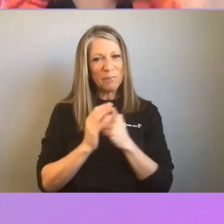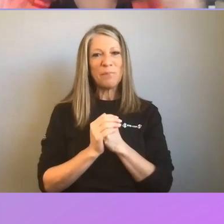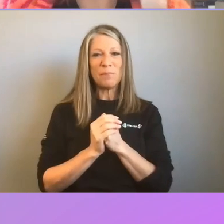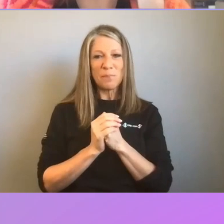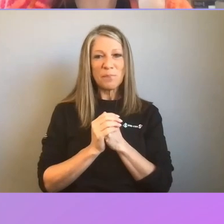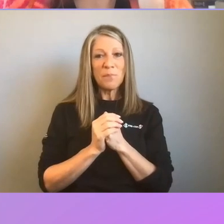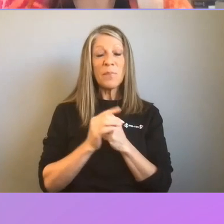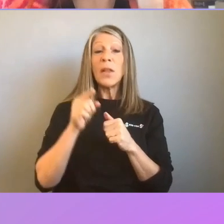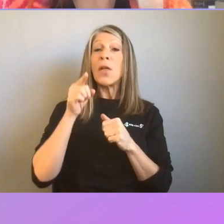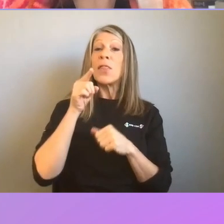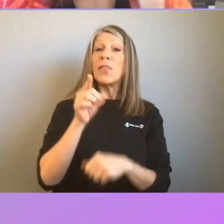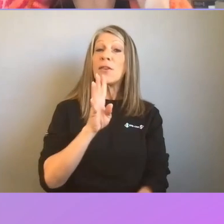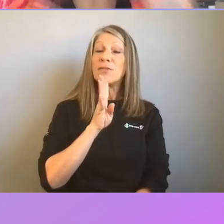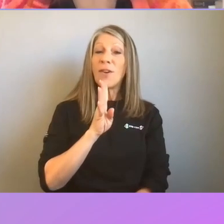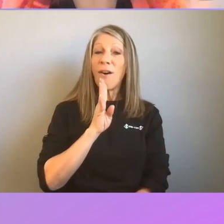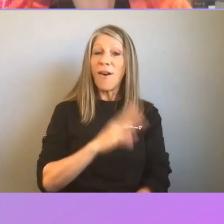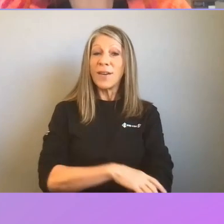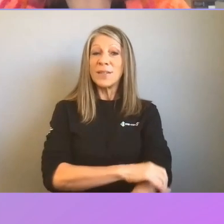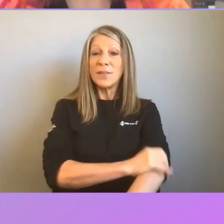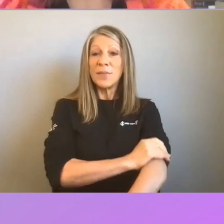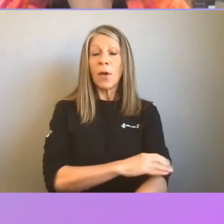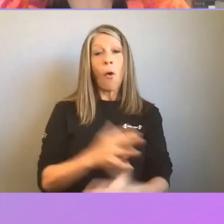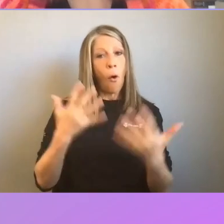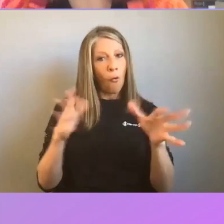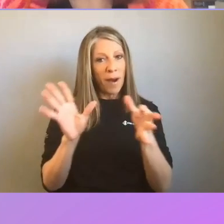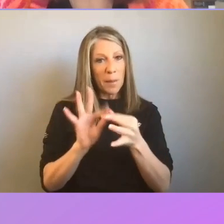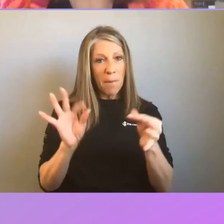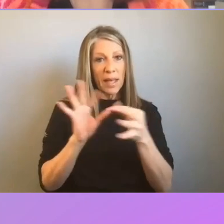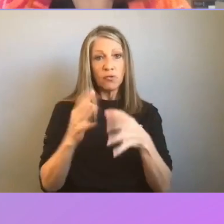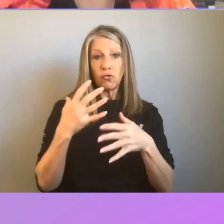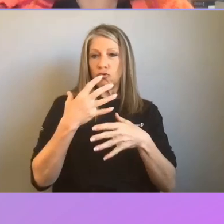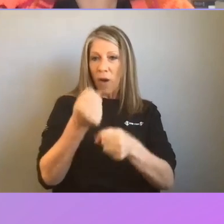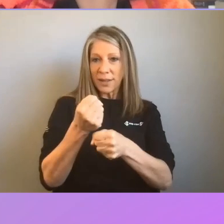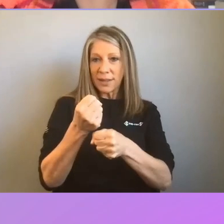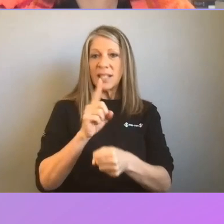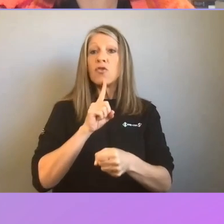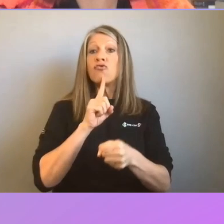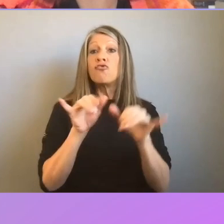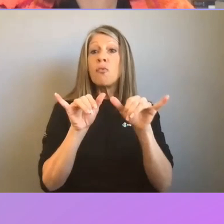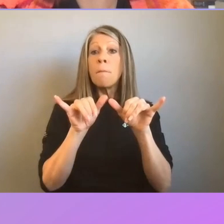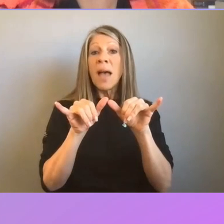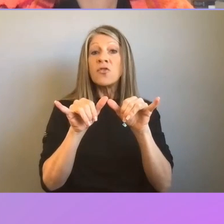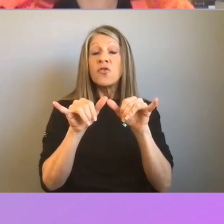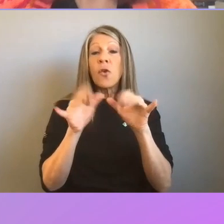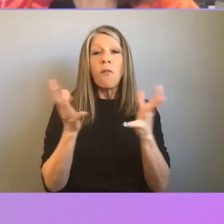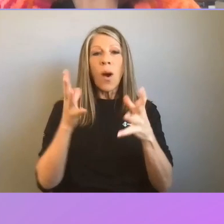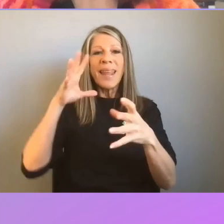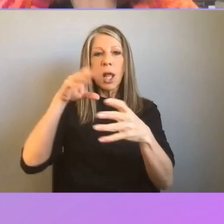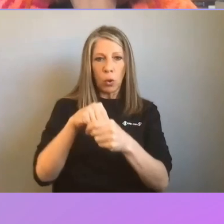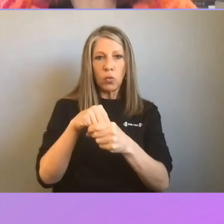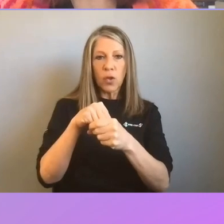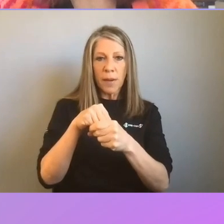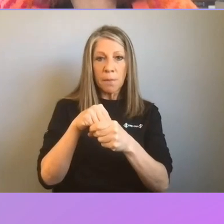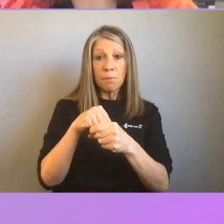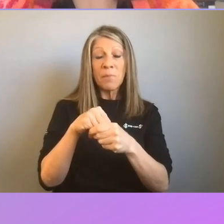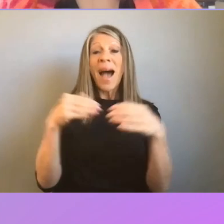So this talk, as already mentioned, is trust is the true measure of inclusion. So I have